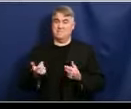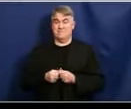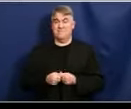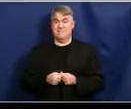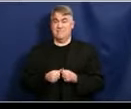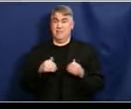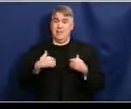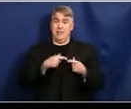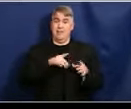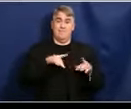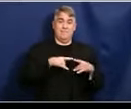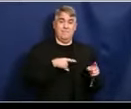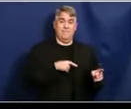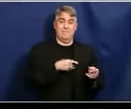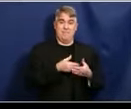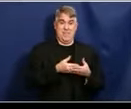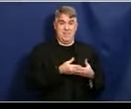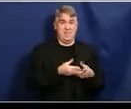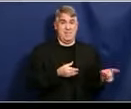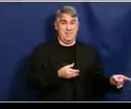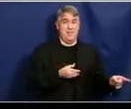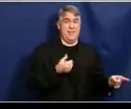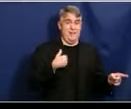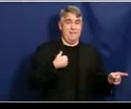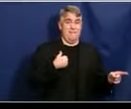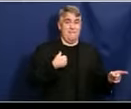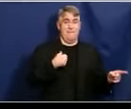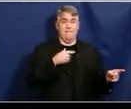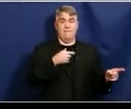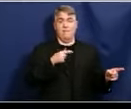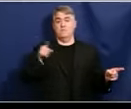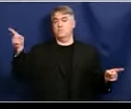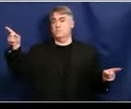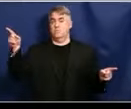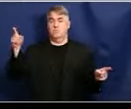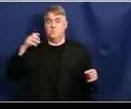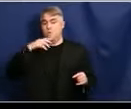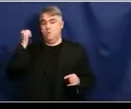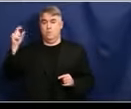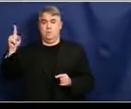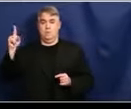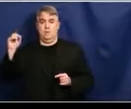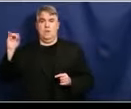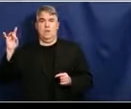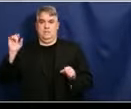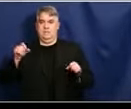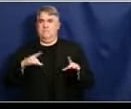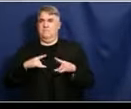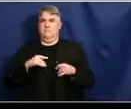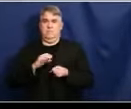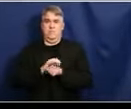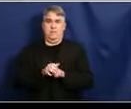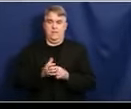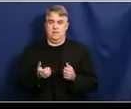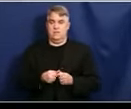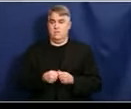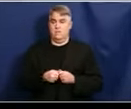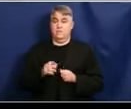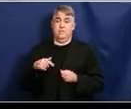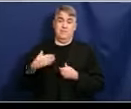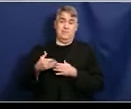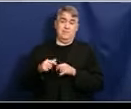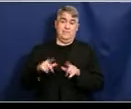age. When we, in the next slide, when we look at the epi curve, this really is